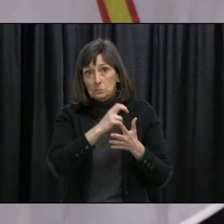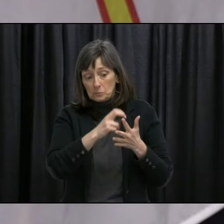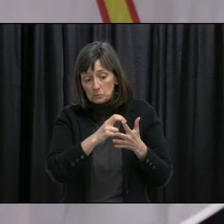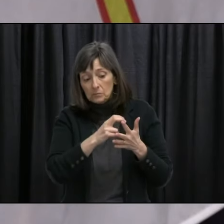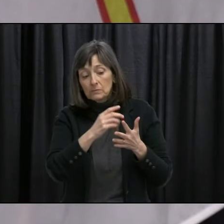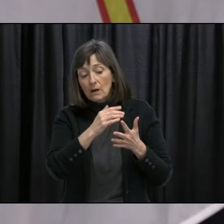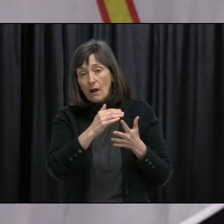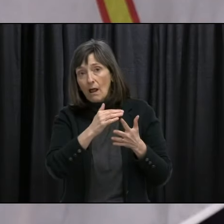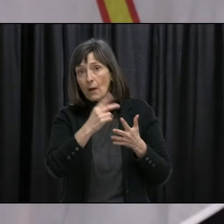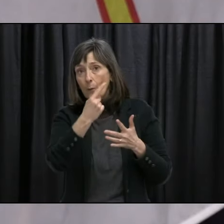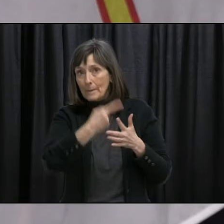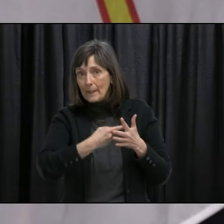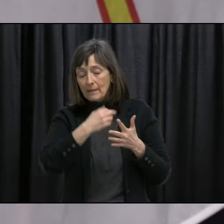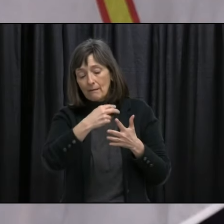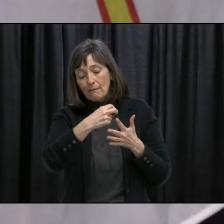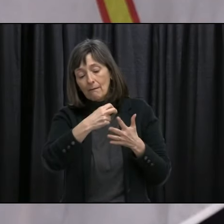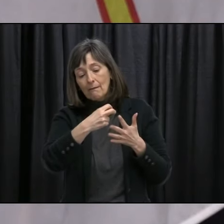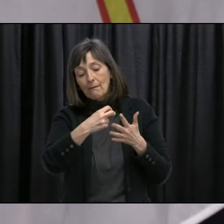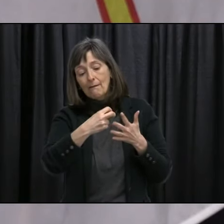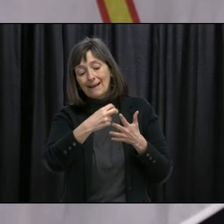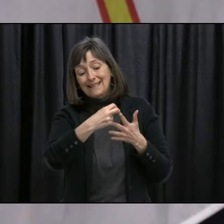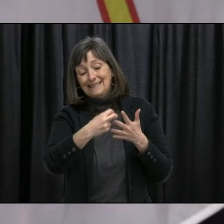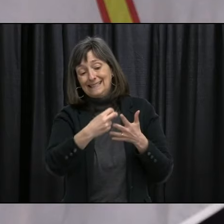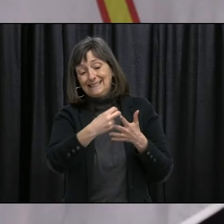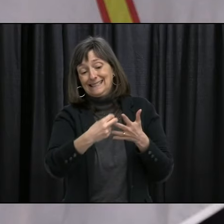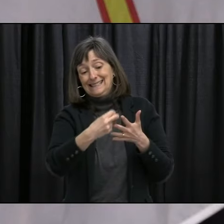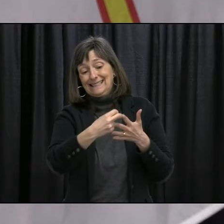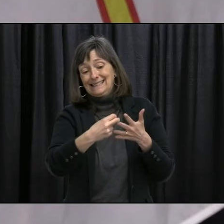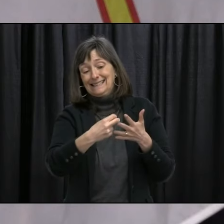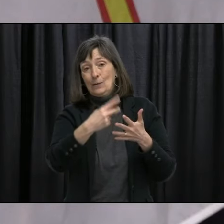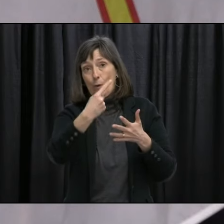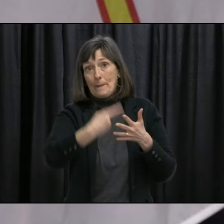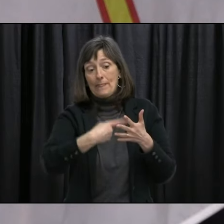level 4, we'll be engaging with those